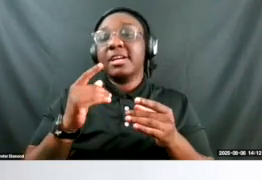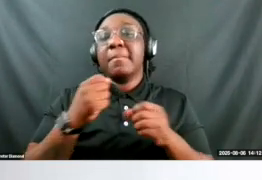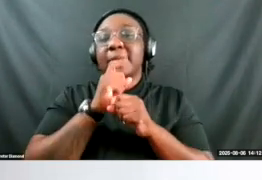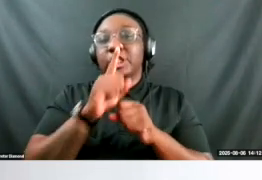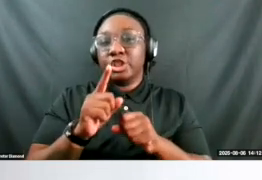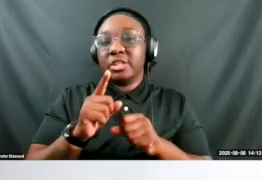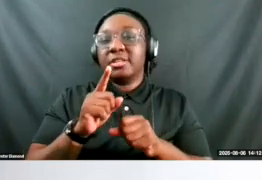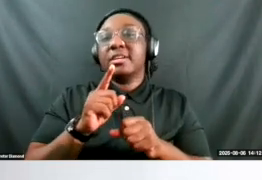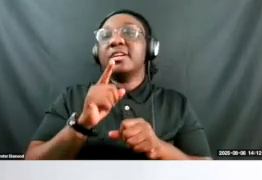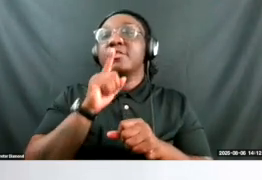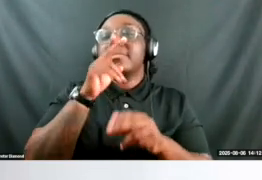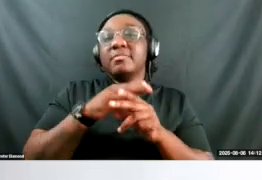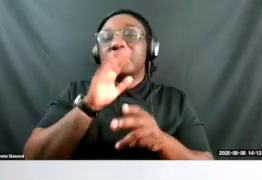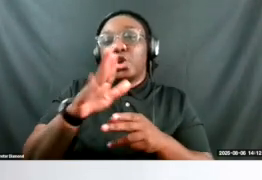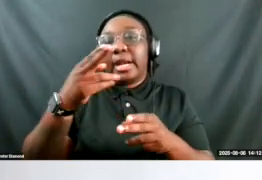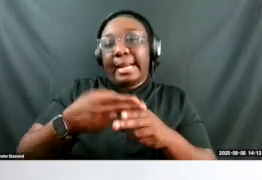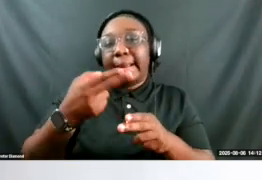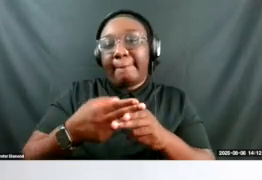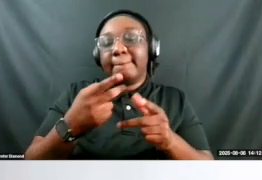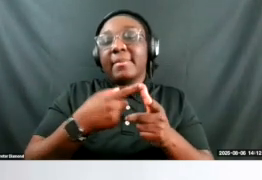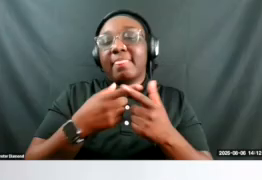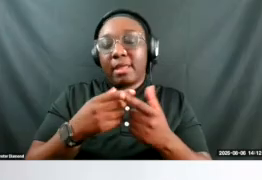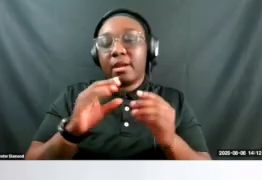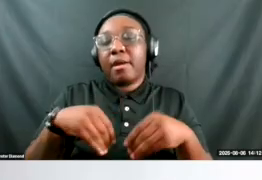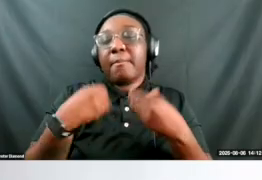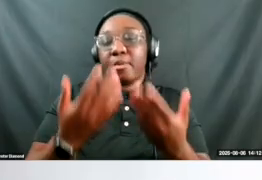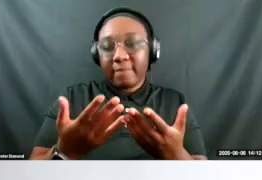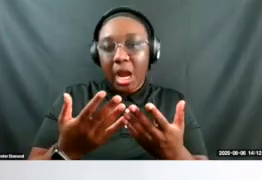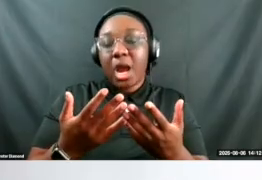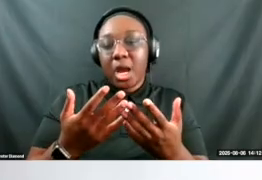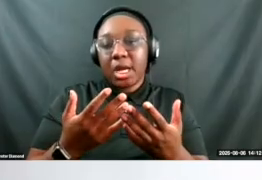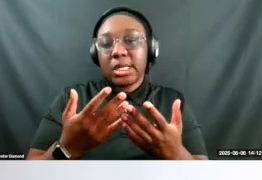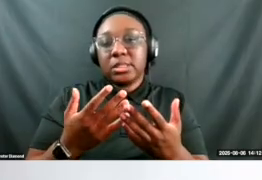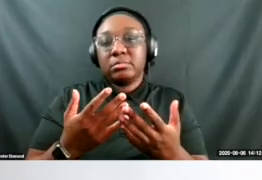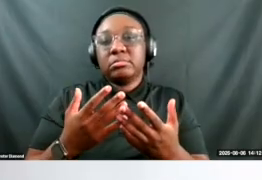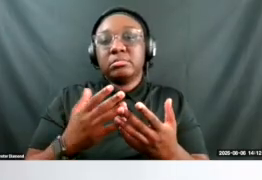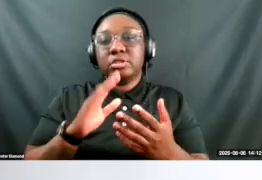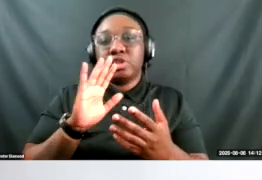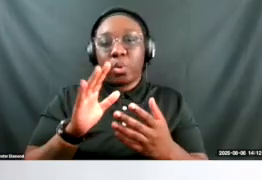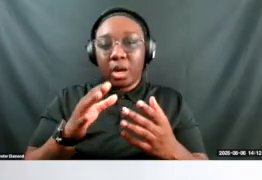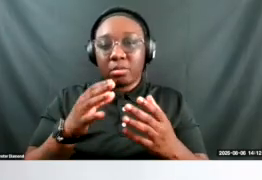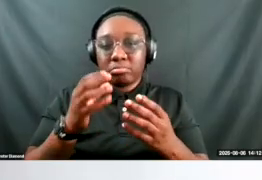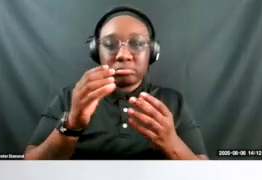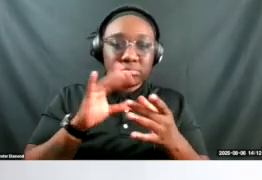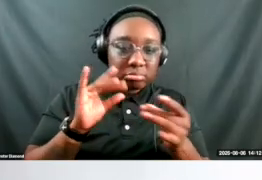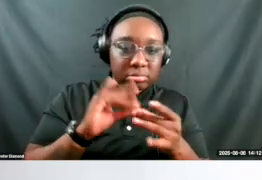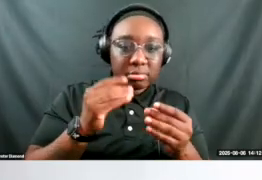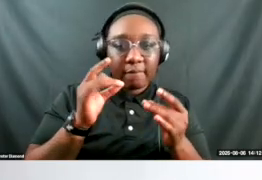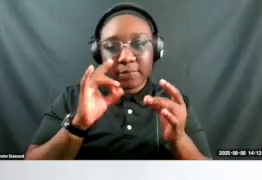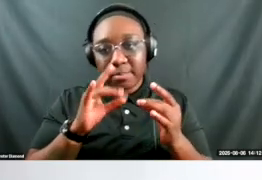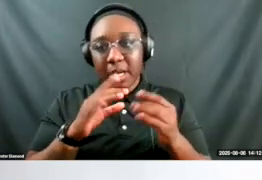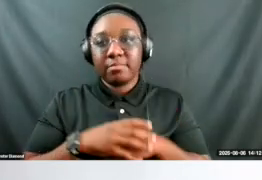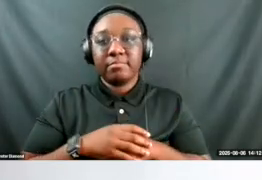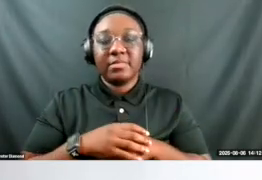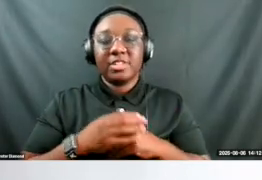have. Okay, at this time, I see 3 hands in the queue. First off, Chris